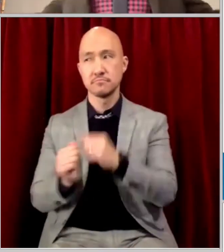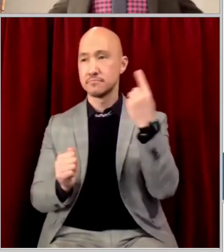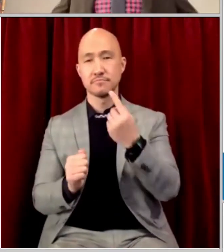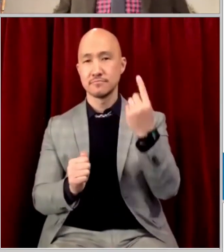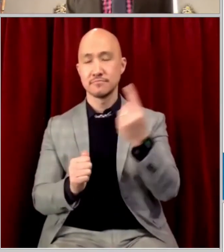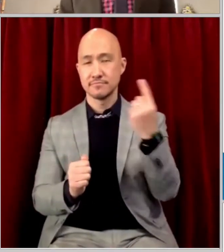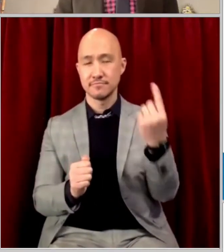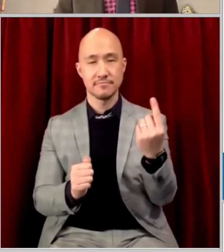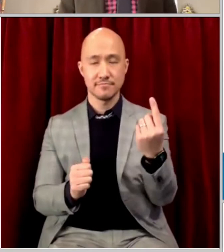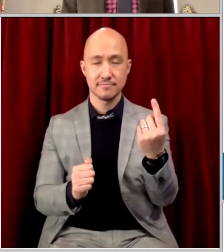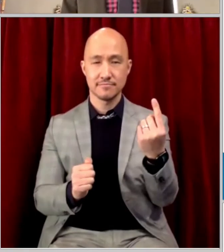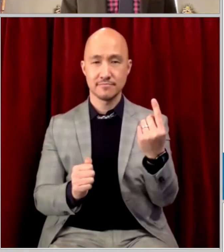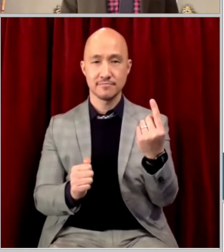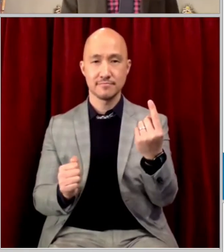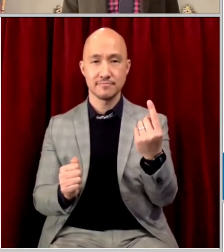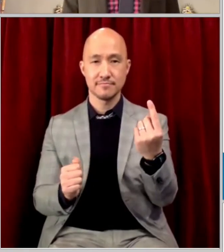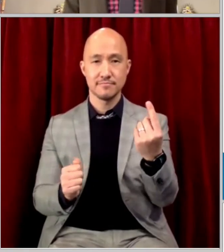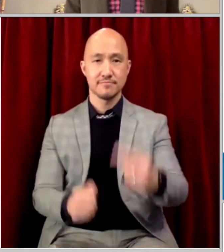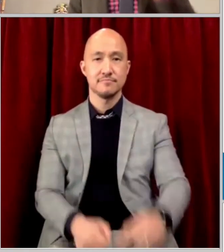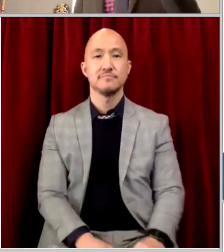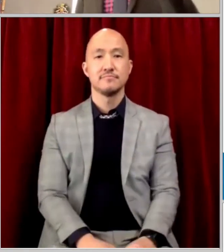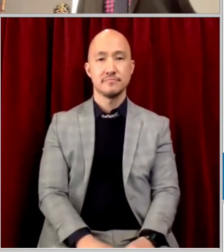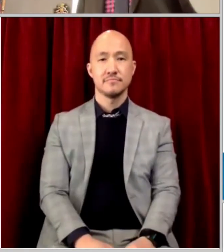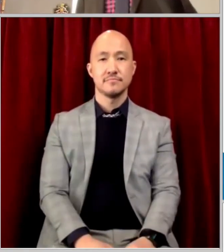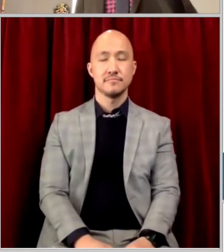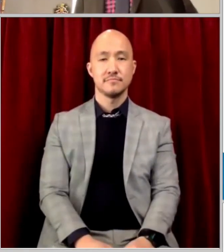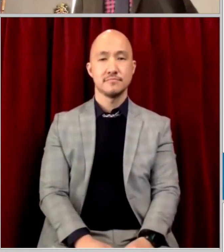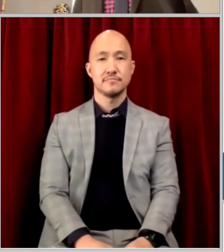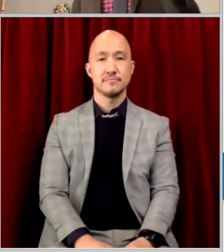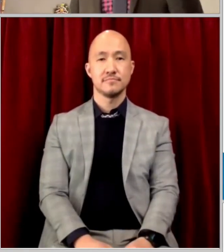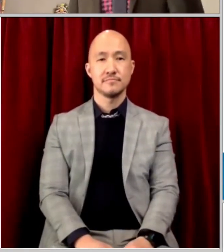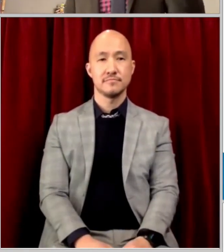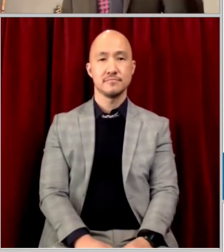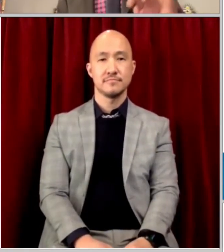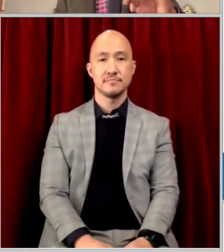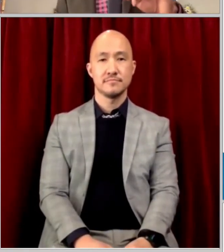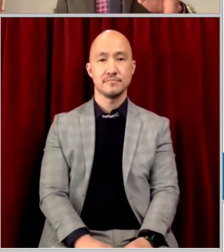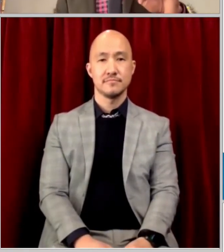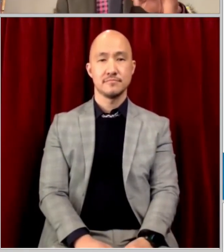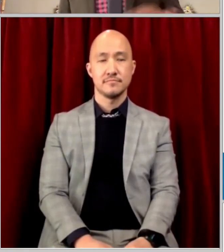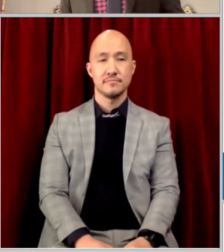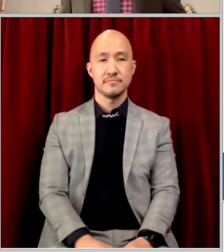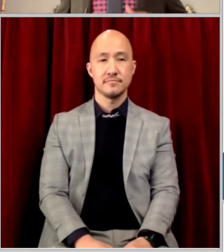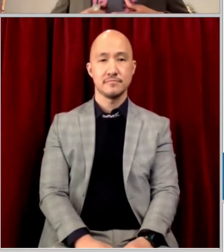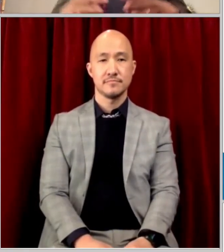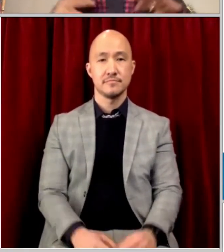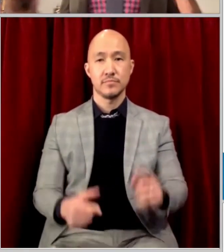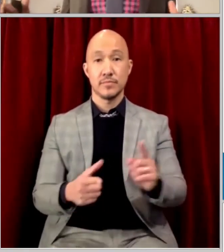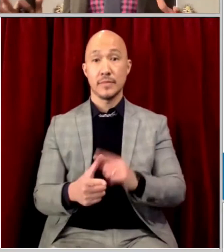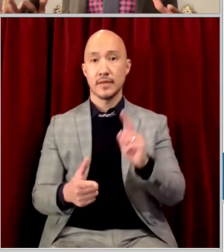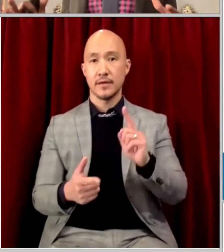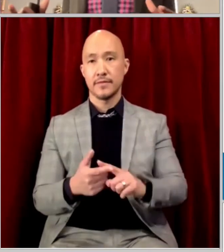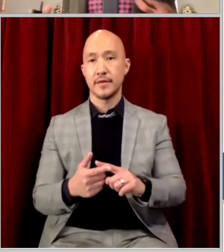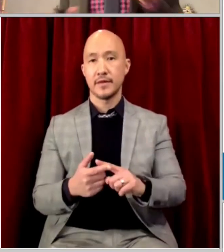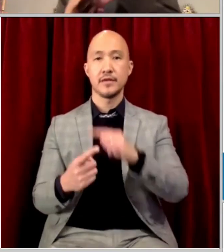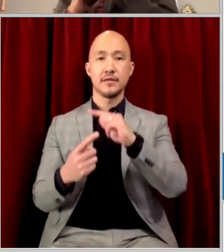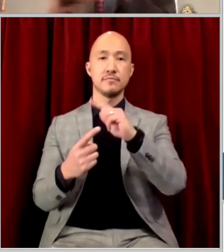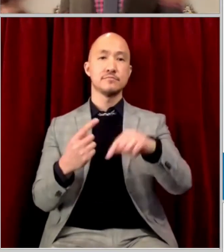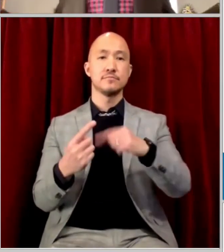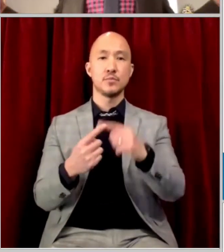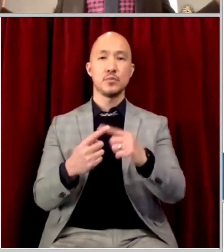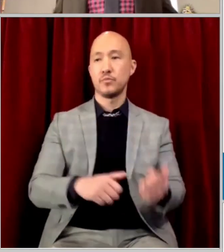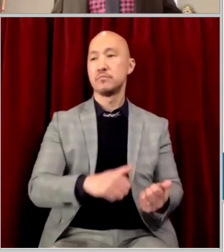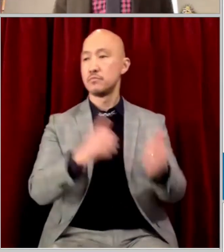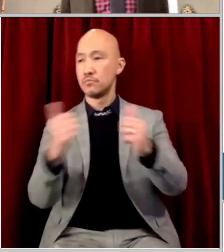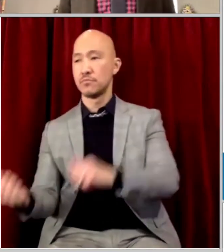that, right? We did everything together. But out of those 5 friends, 3 of them, when the light was shining,